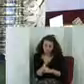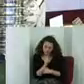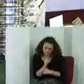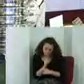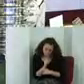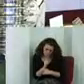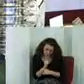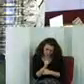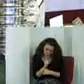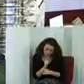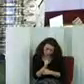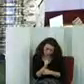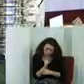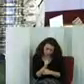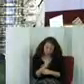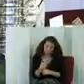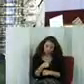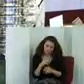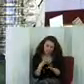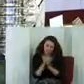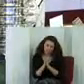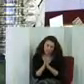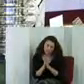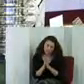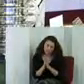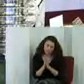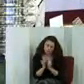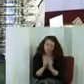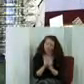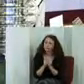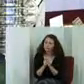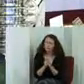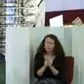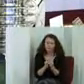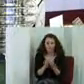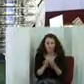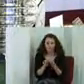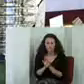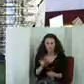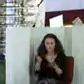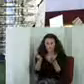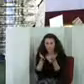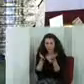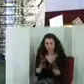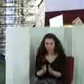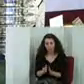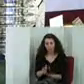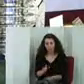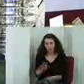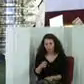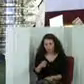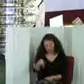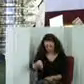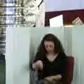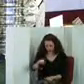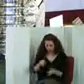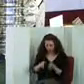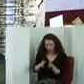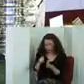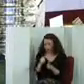church, all that we ask is that you follow the direction of the ushers, who will get you down, through,